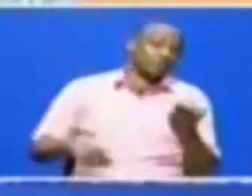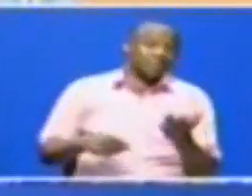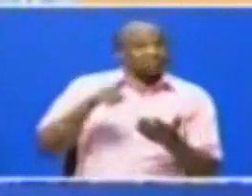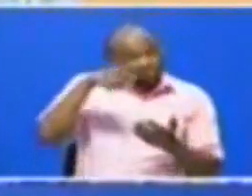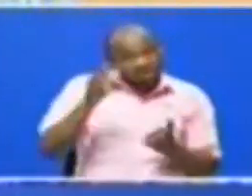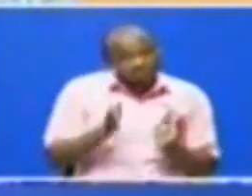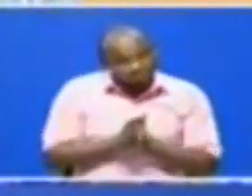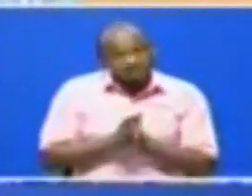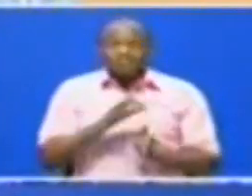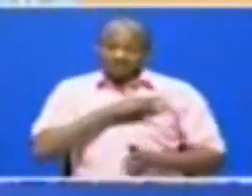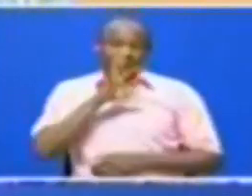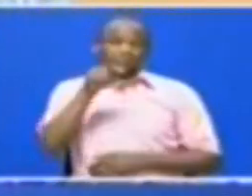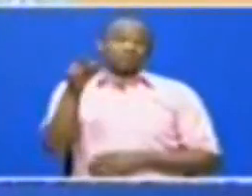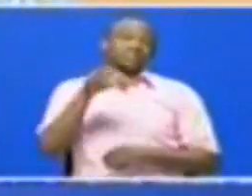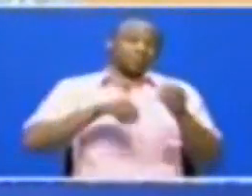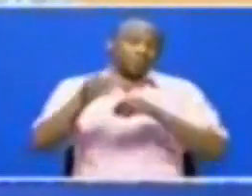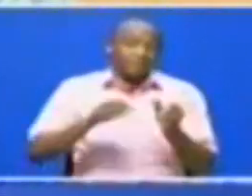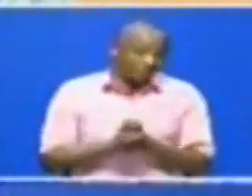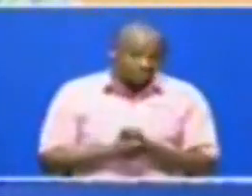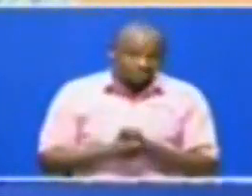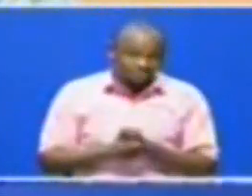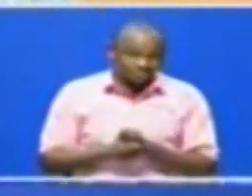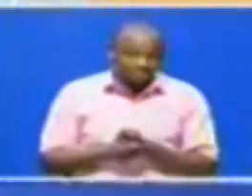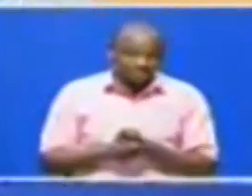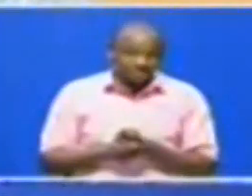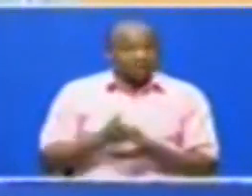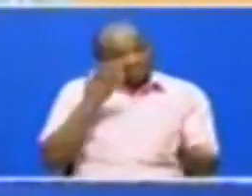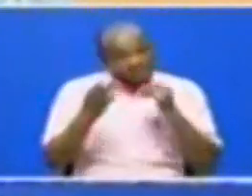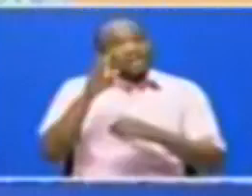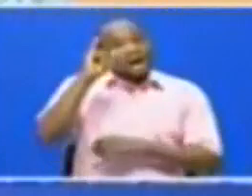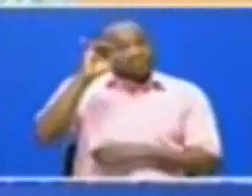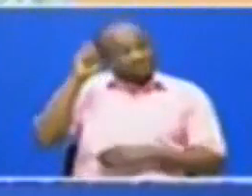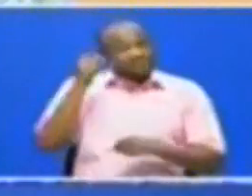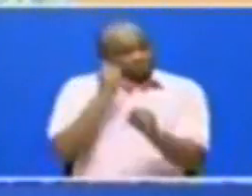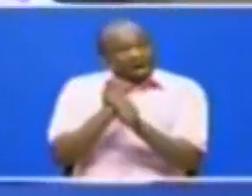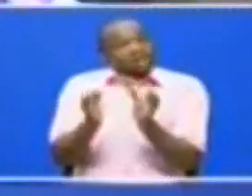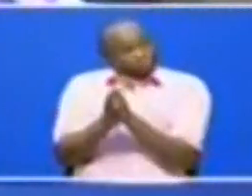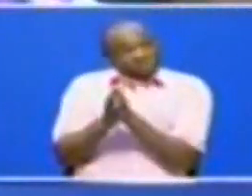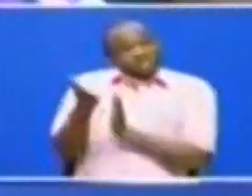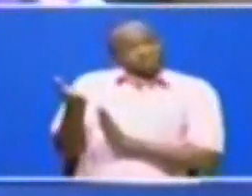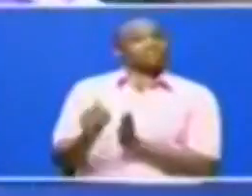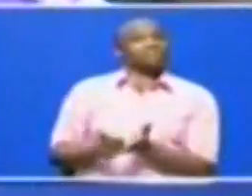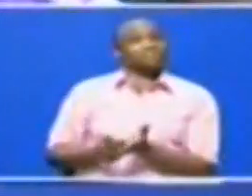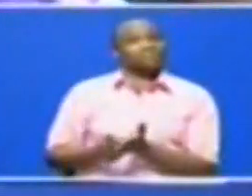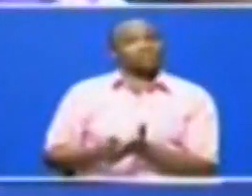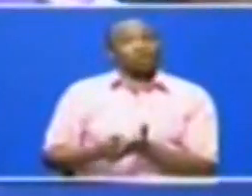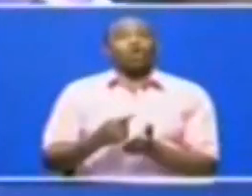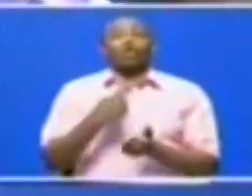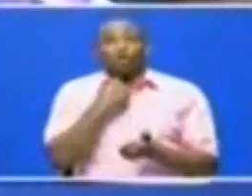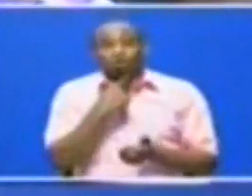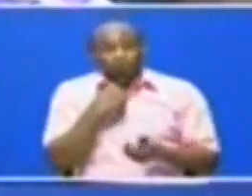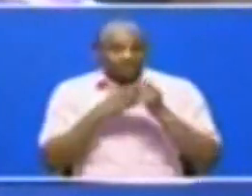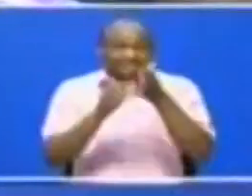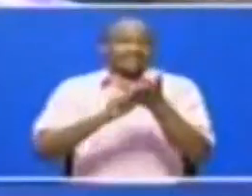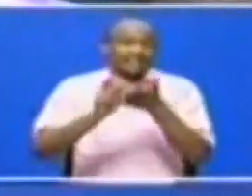the primary beneficiaries, and maybe IBC was working on his behalf. KOTU boss Francis